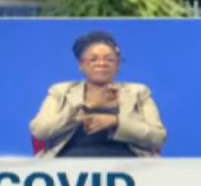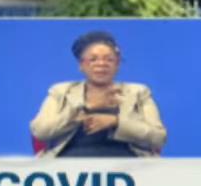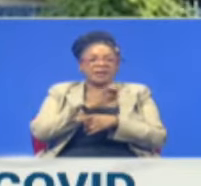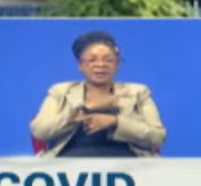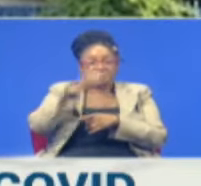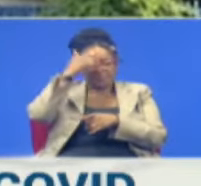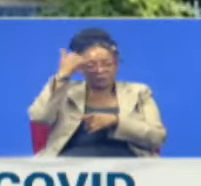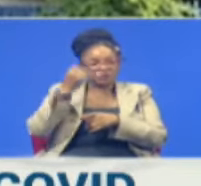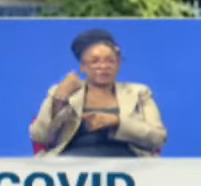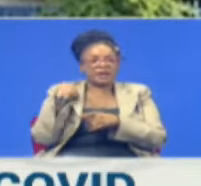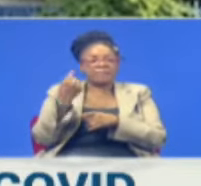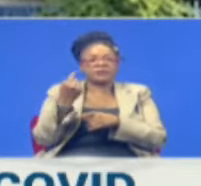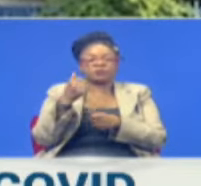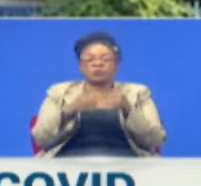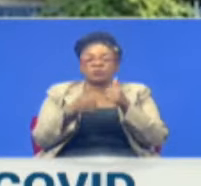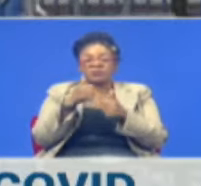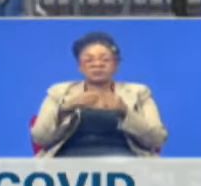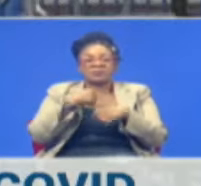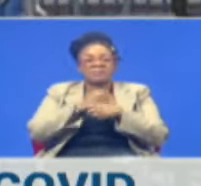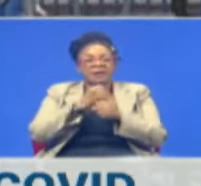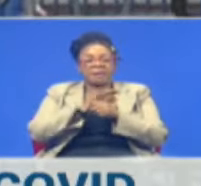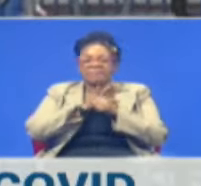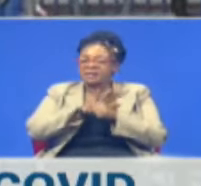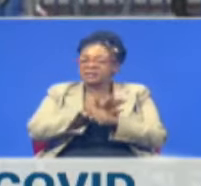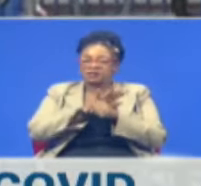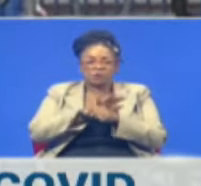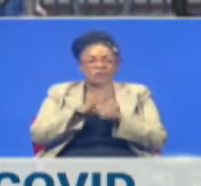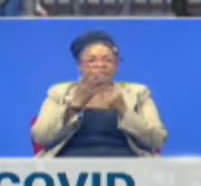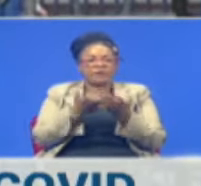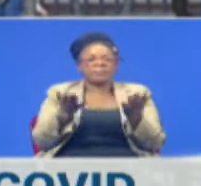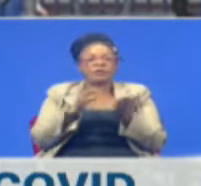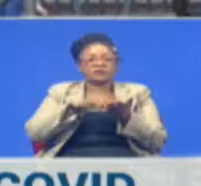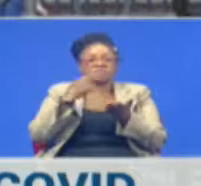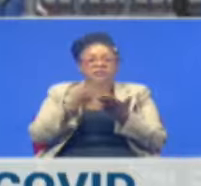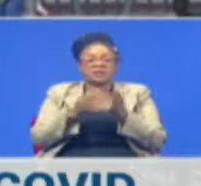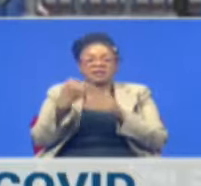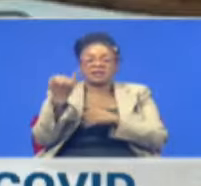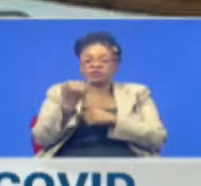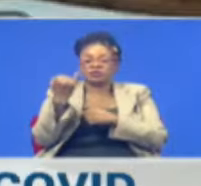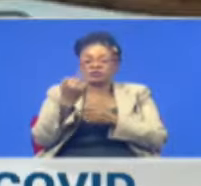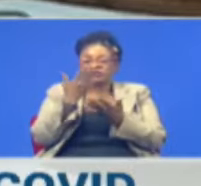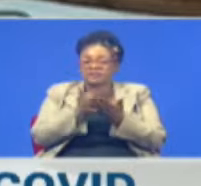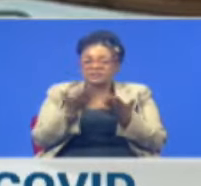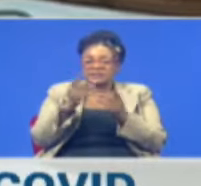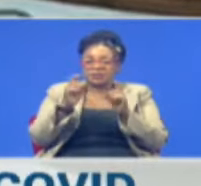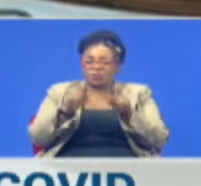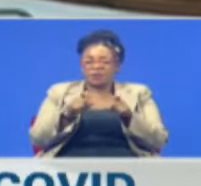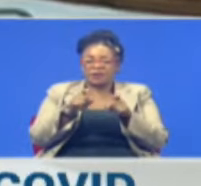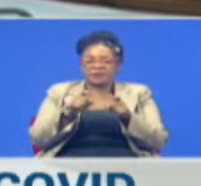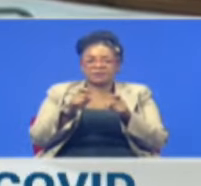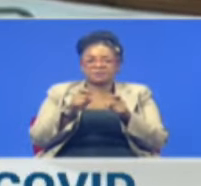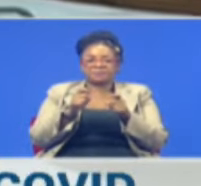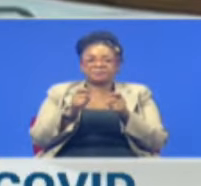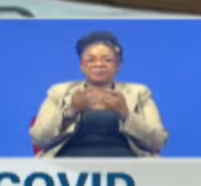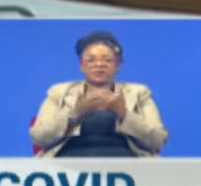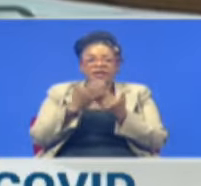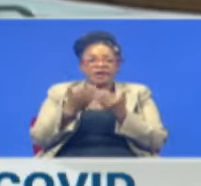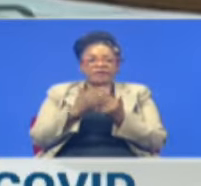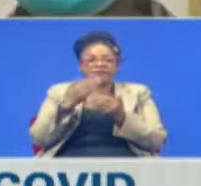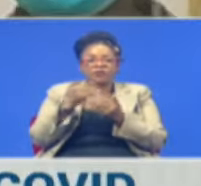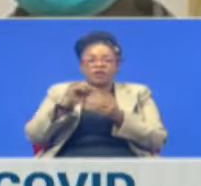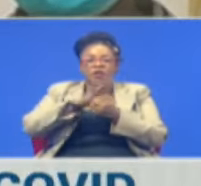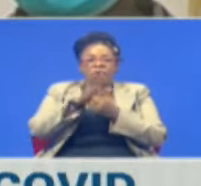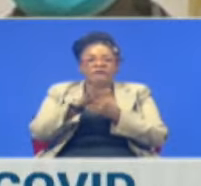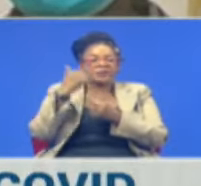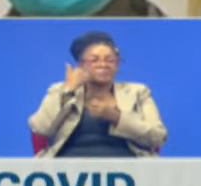numbers, which translates to pressure on available resources and isolation facilities required in the care for COVID-19 patients. We have